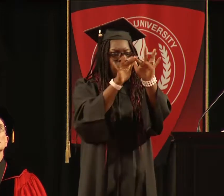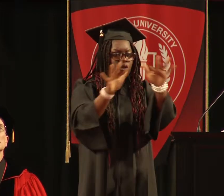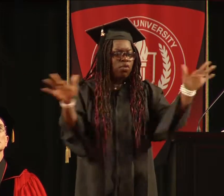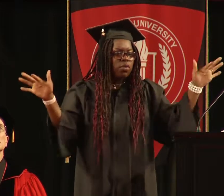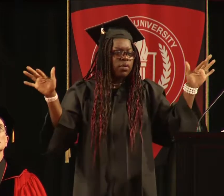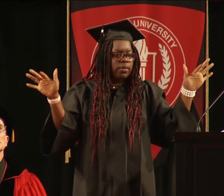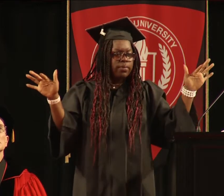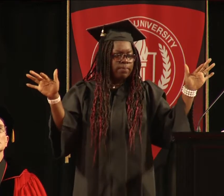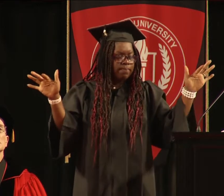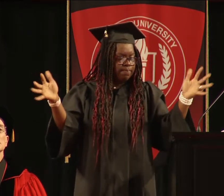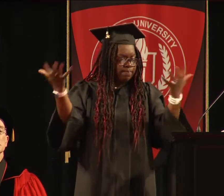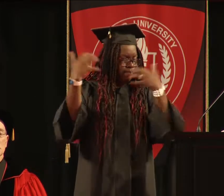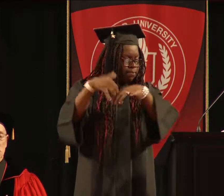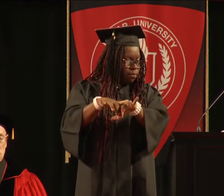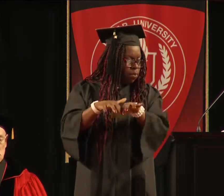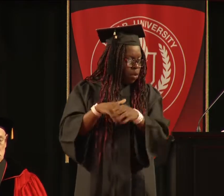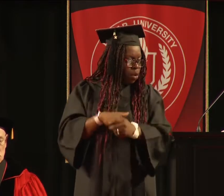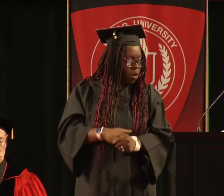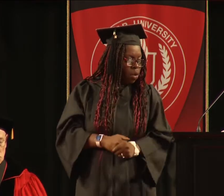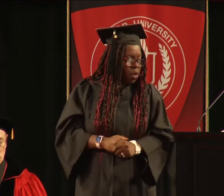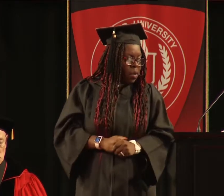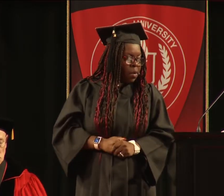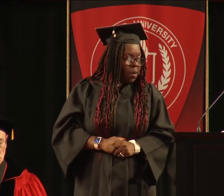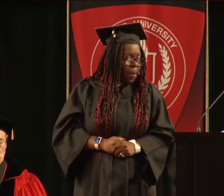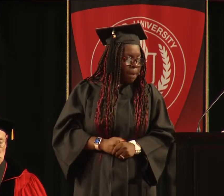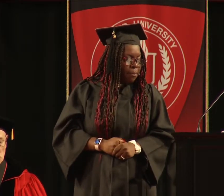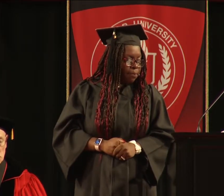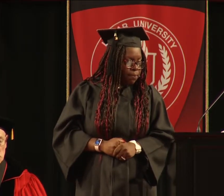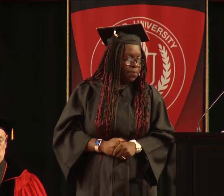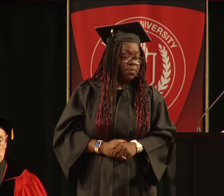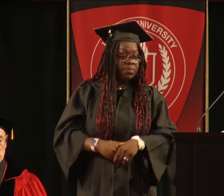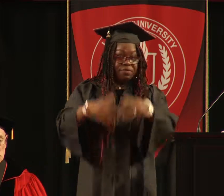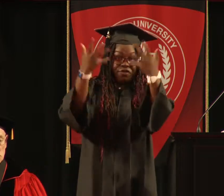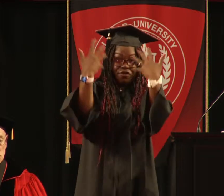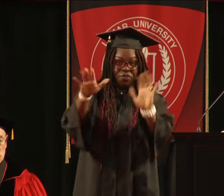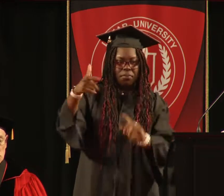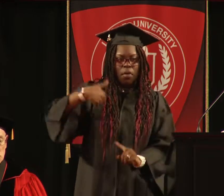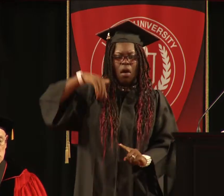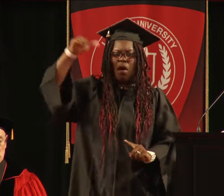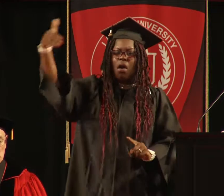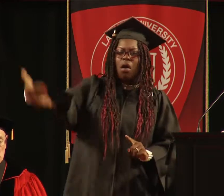be confident in diversity among deaf people.